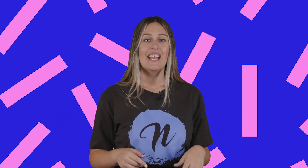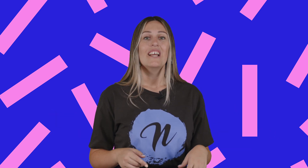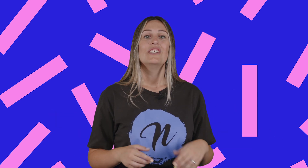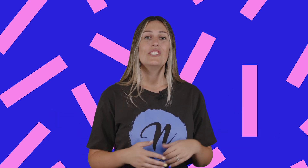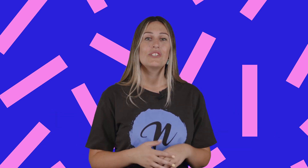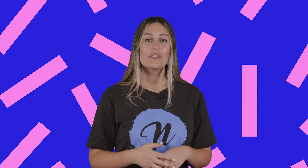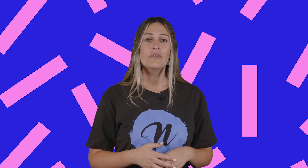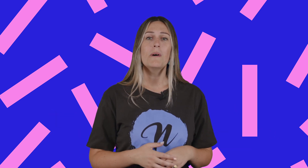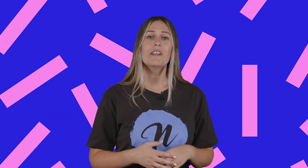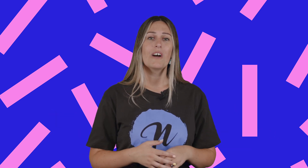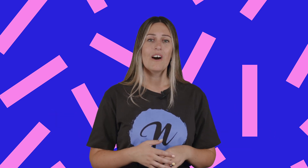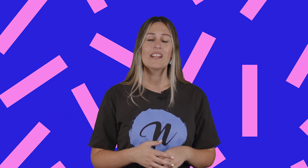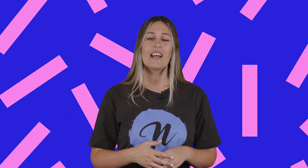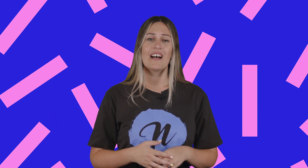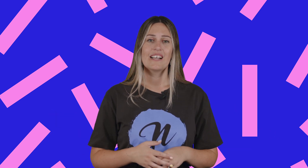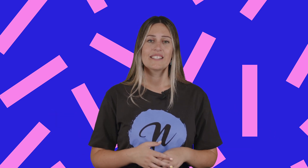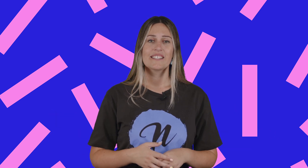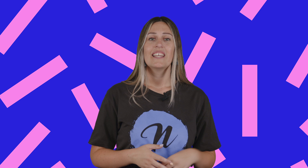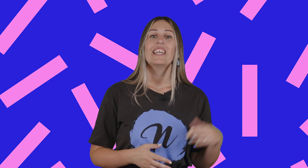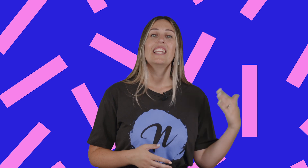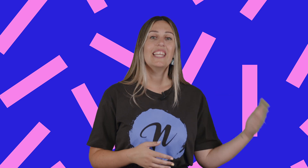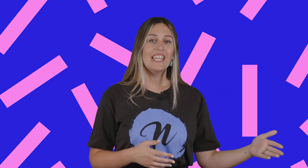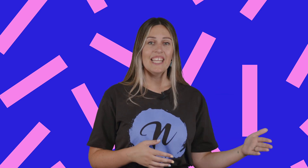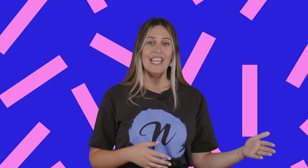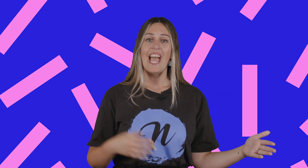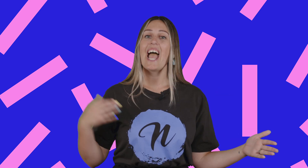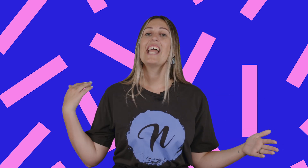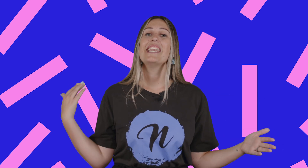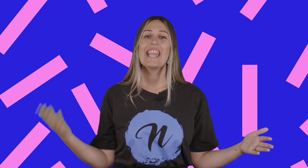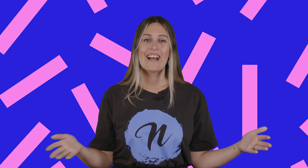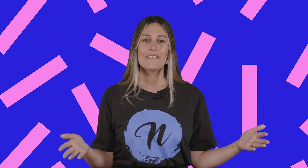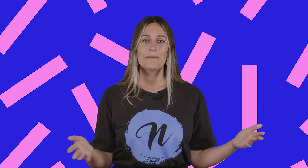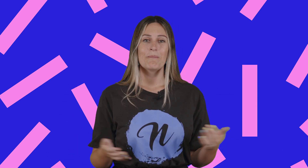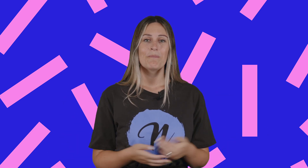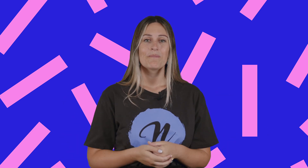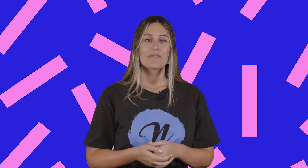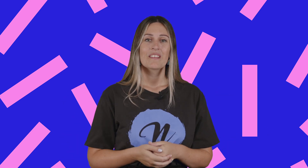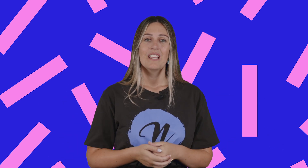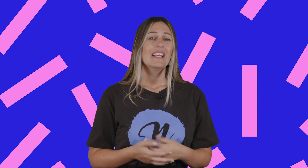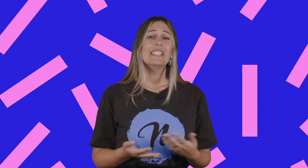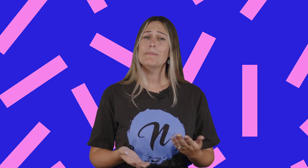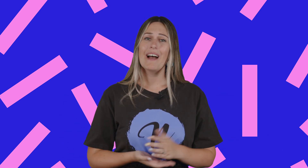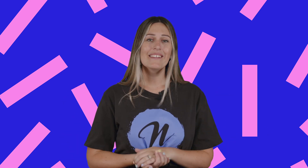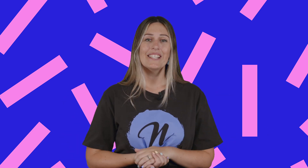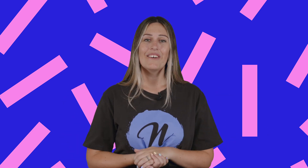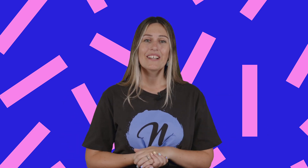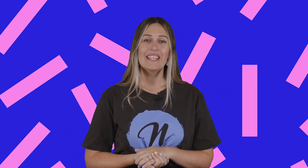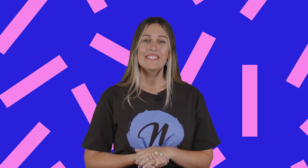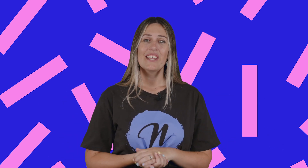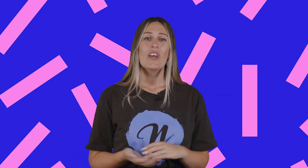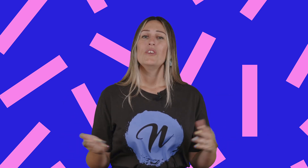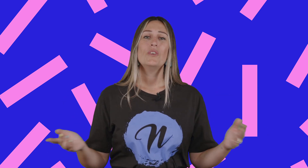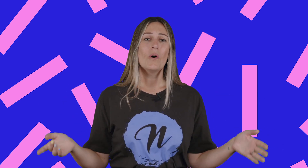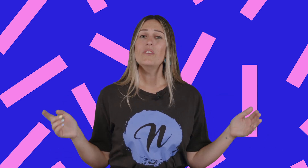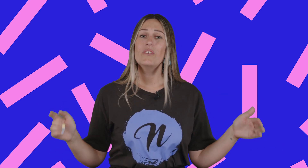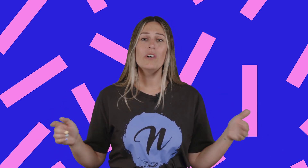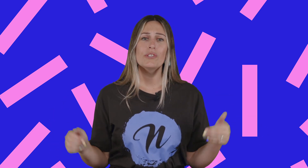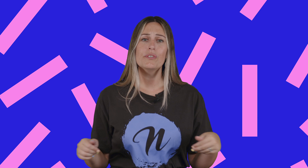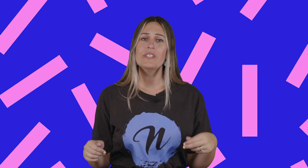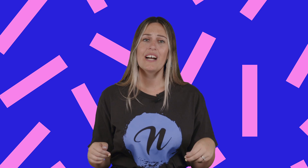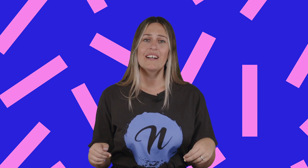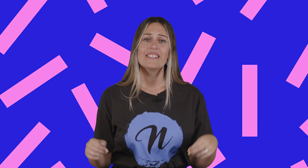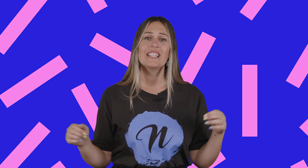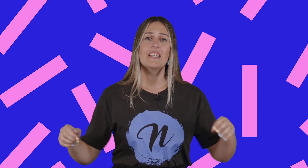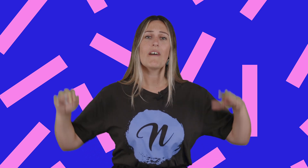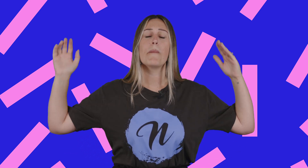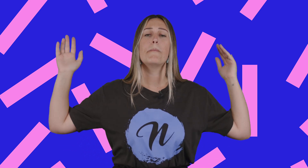That's right, to do what God asked here and now. Sprouts and Rockets, you're not